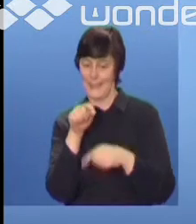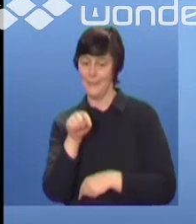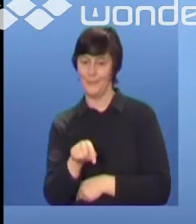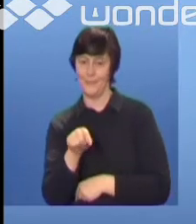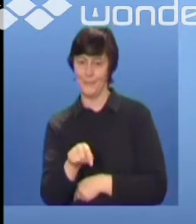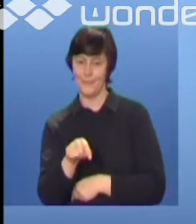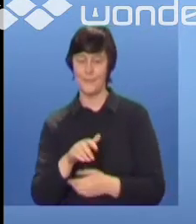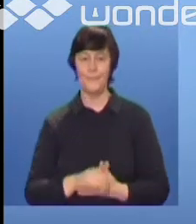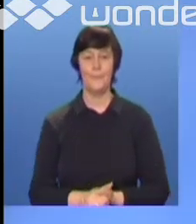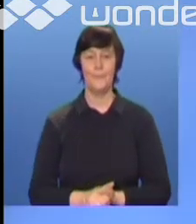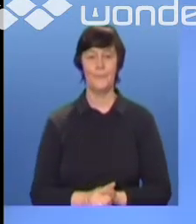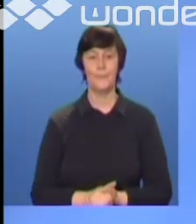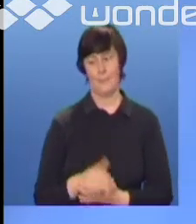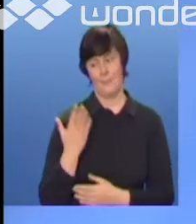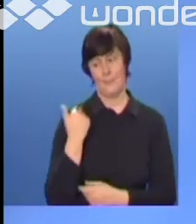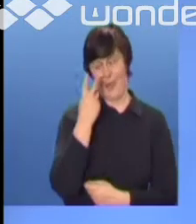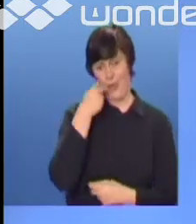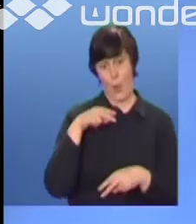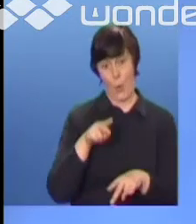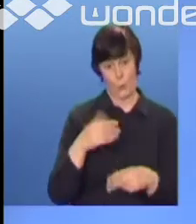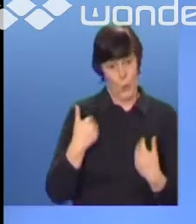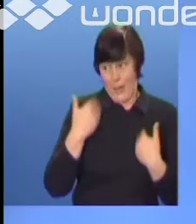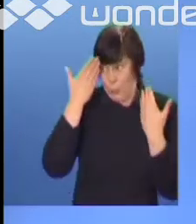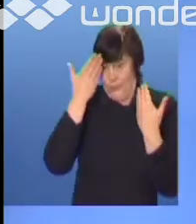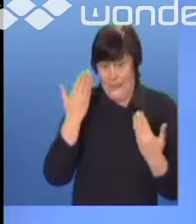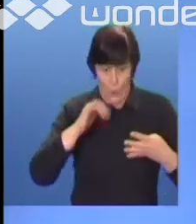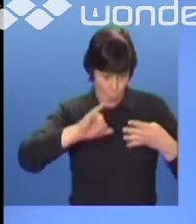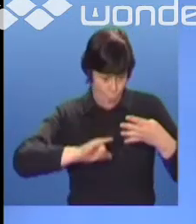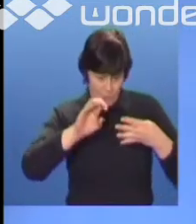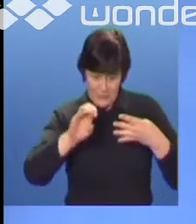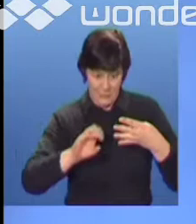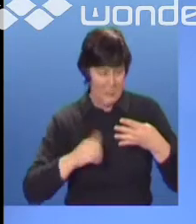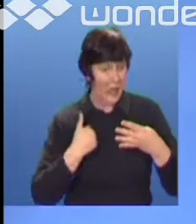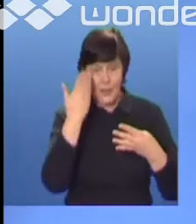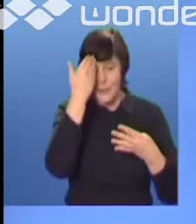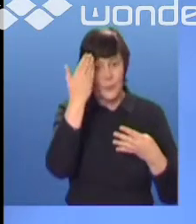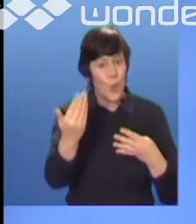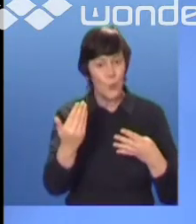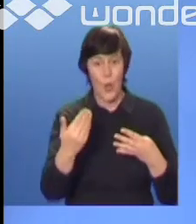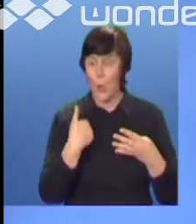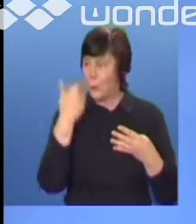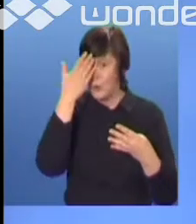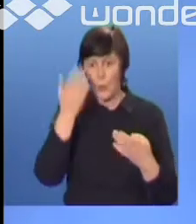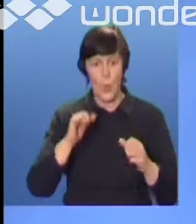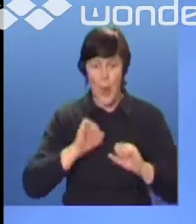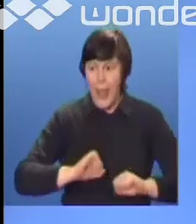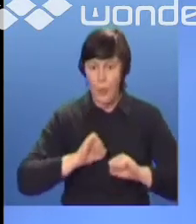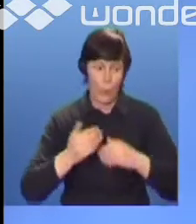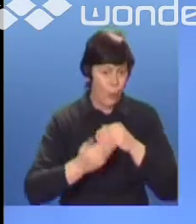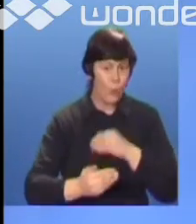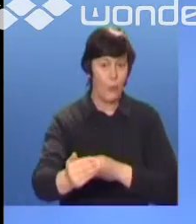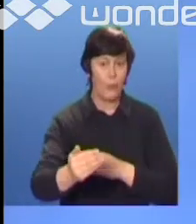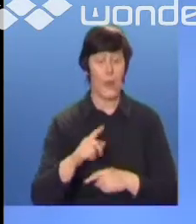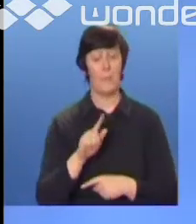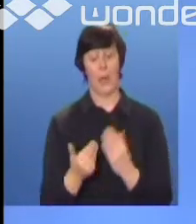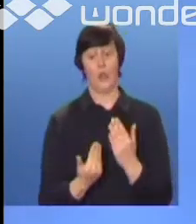A, B or C. Unlike the old system, you'll be told which of the bands you're in, and priority within each band will depend on